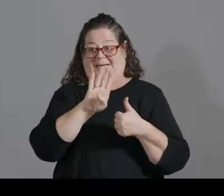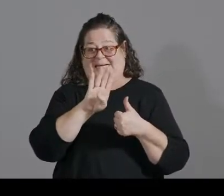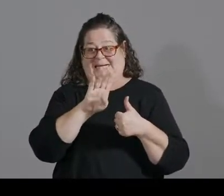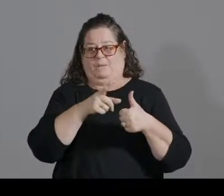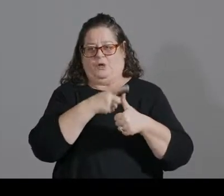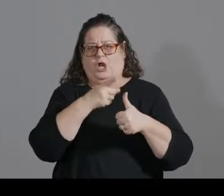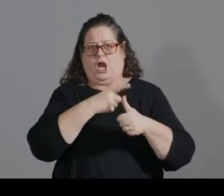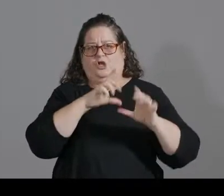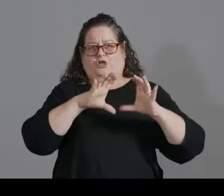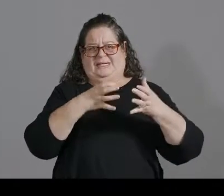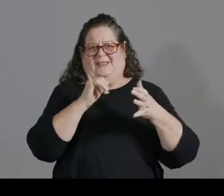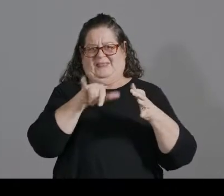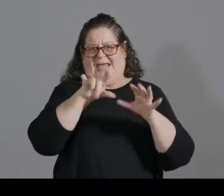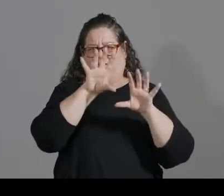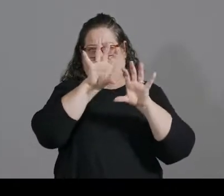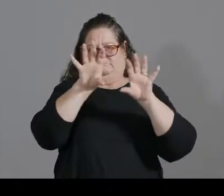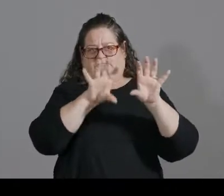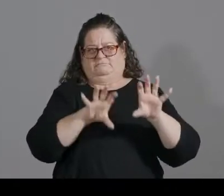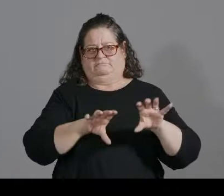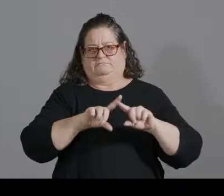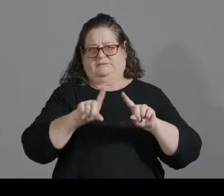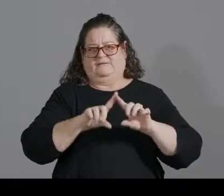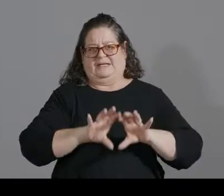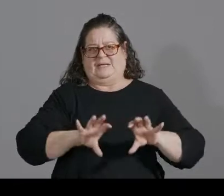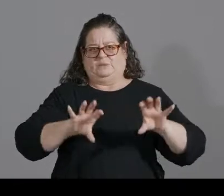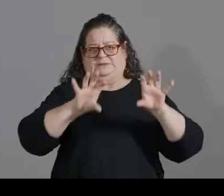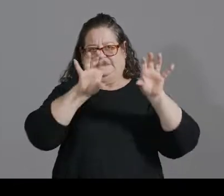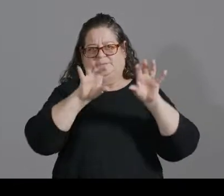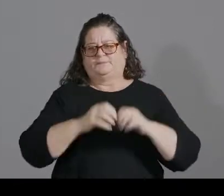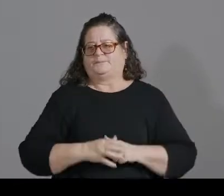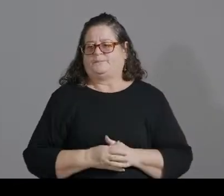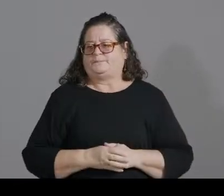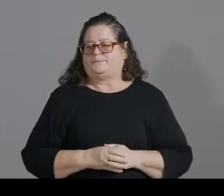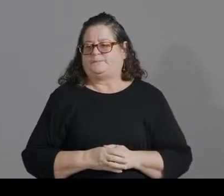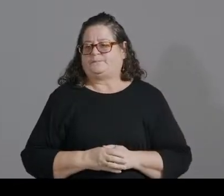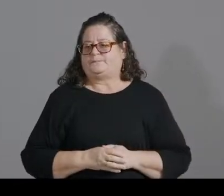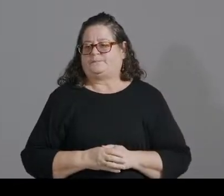is on the infographic. You can find this on our website at